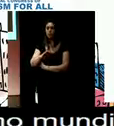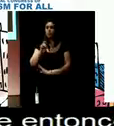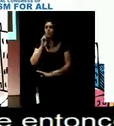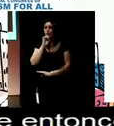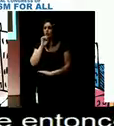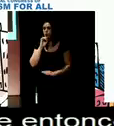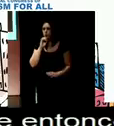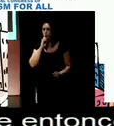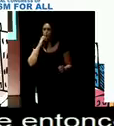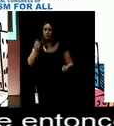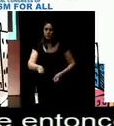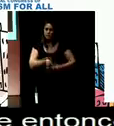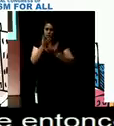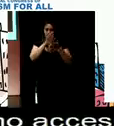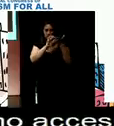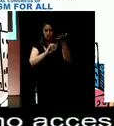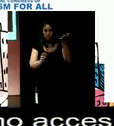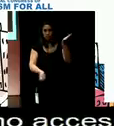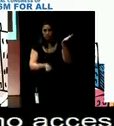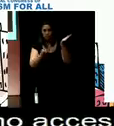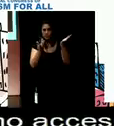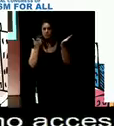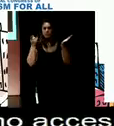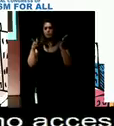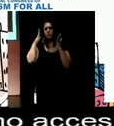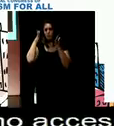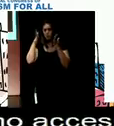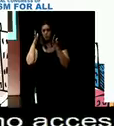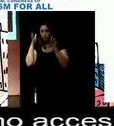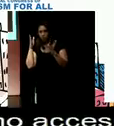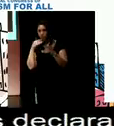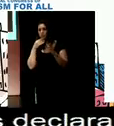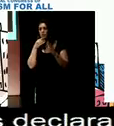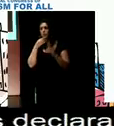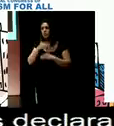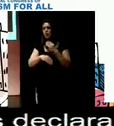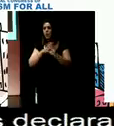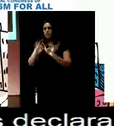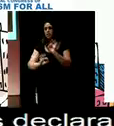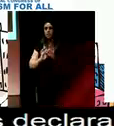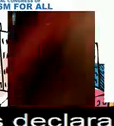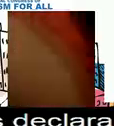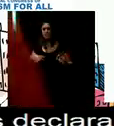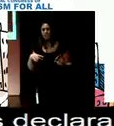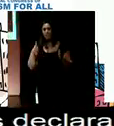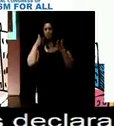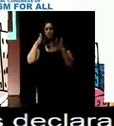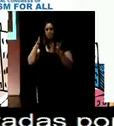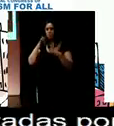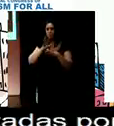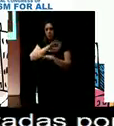everybody through different declarations and recommendations adopted in our General Assembly and